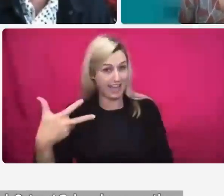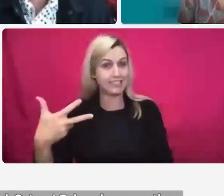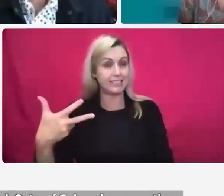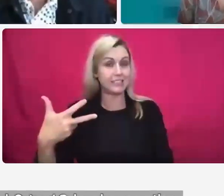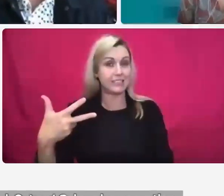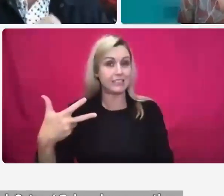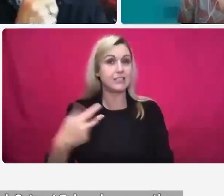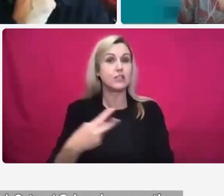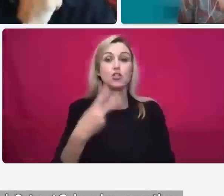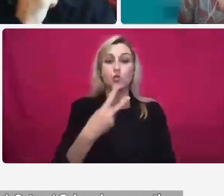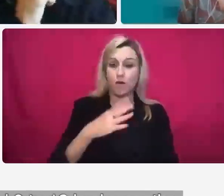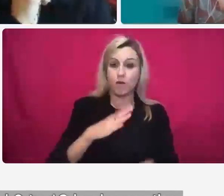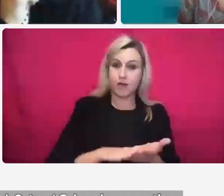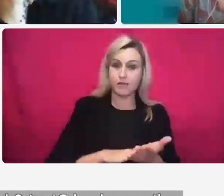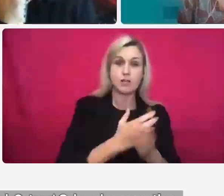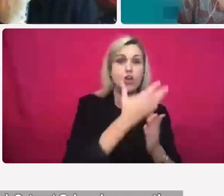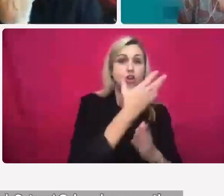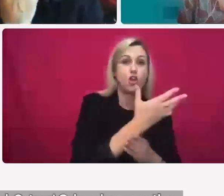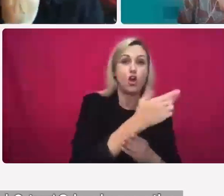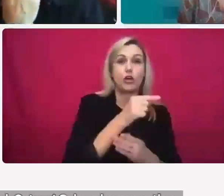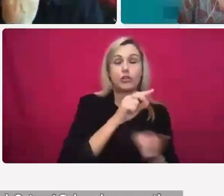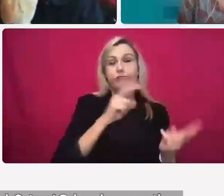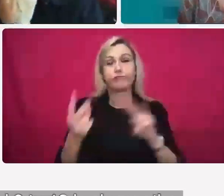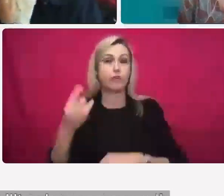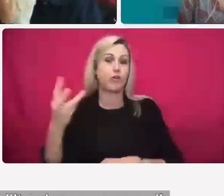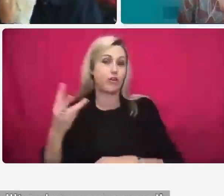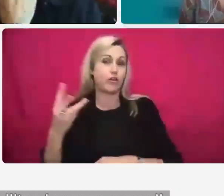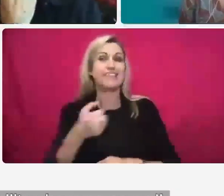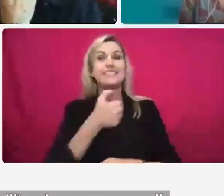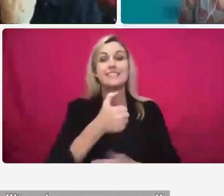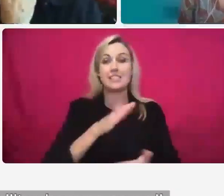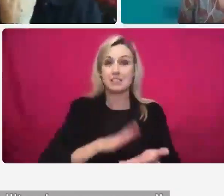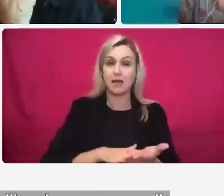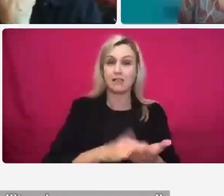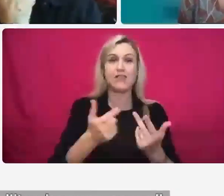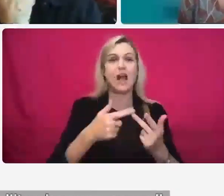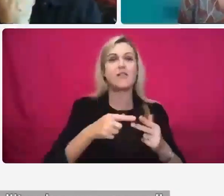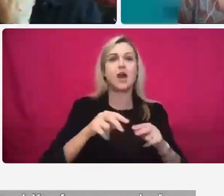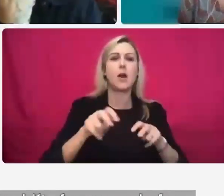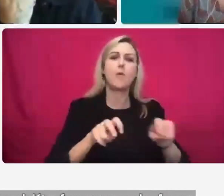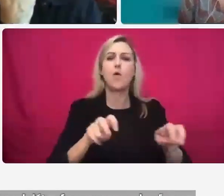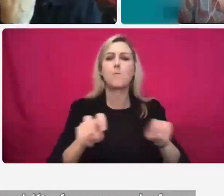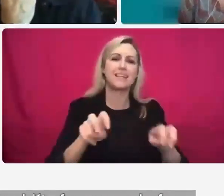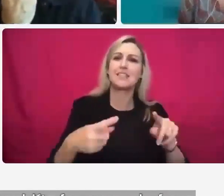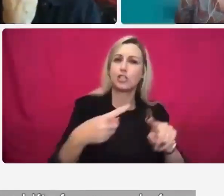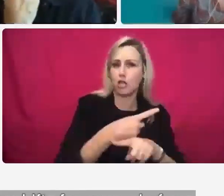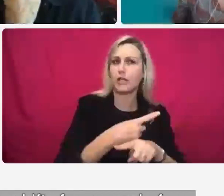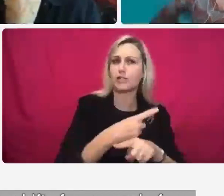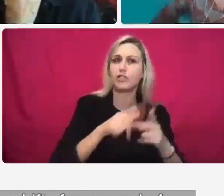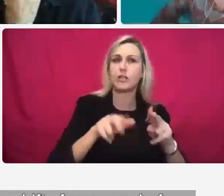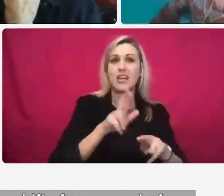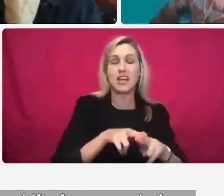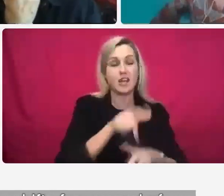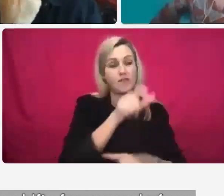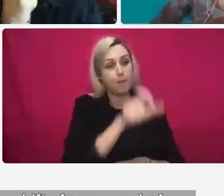2 to 8 is 12 months, and 9 to 13 is 6 months. And then there's mobility changes as well. So if a